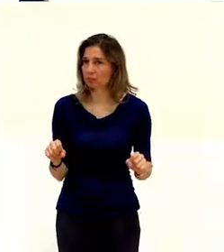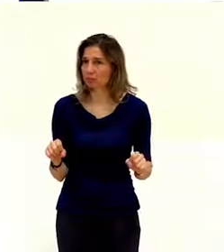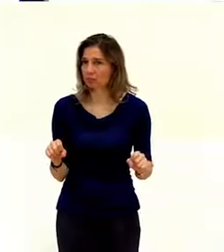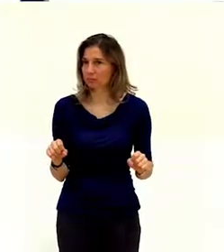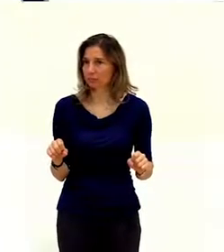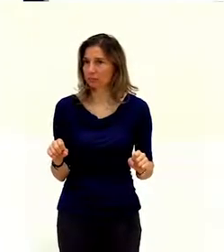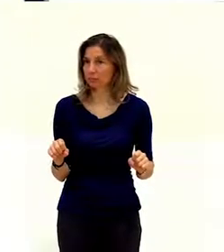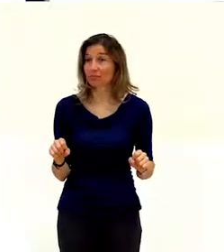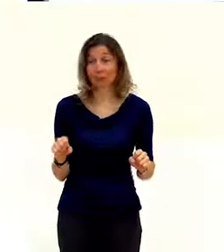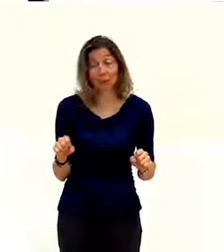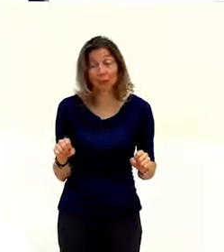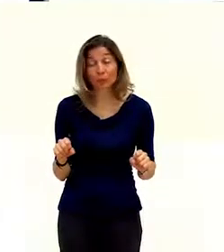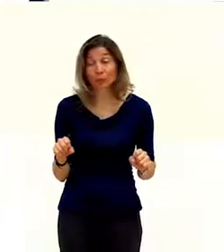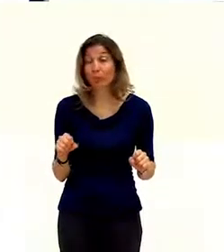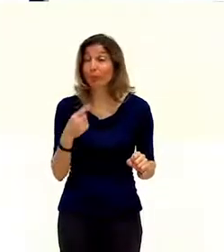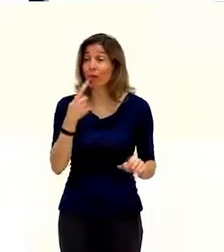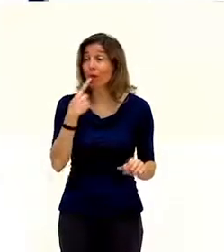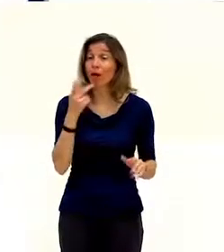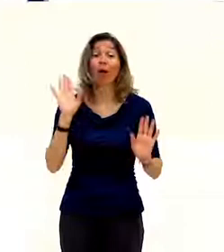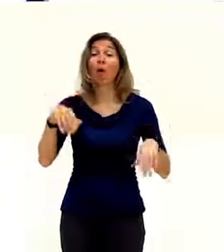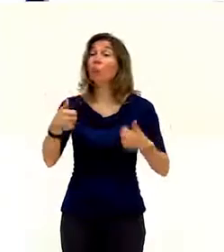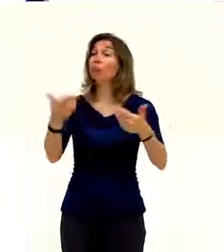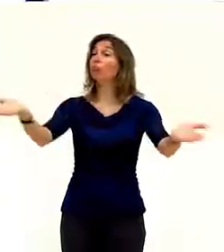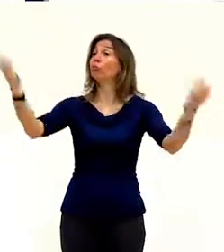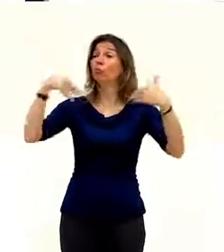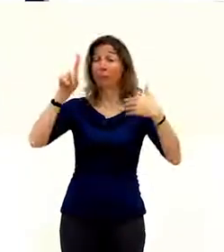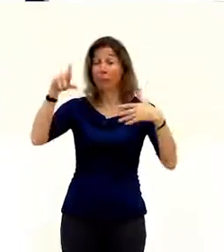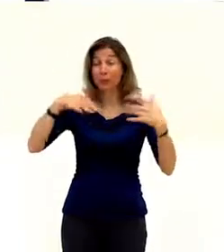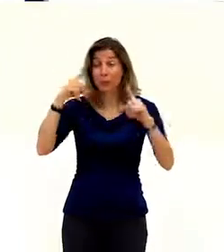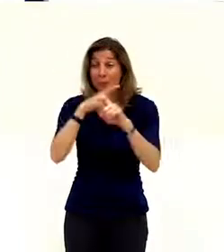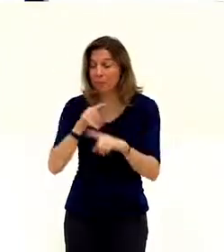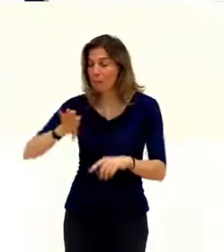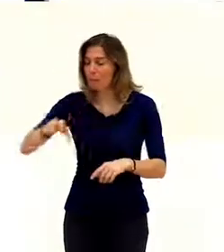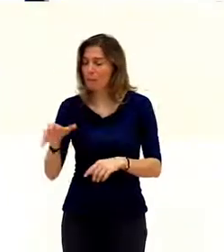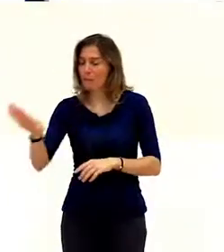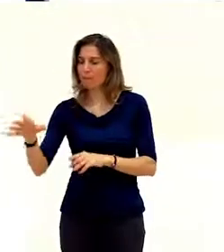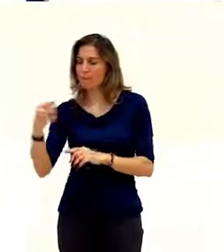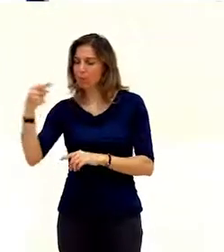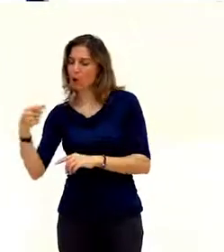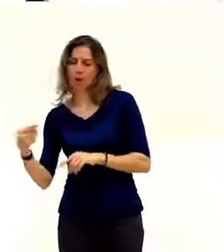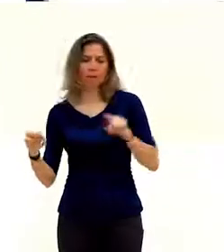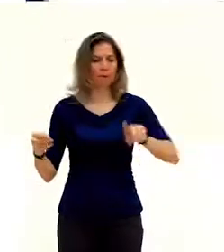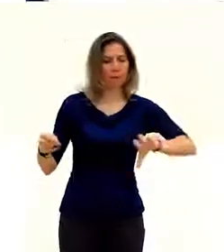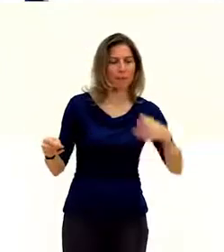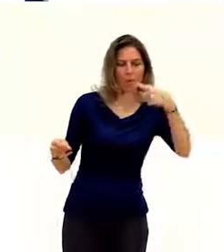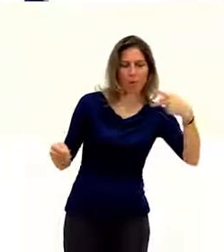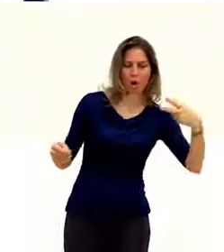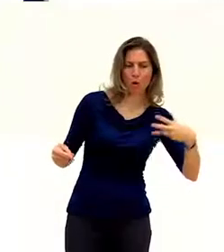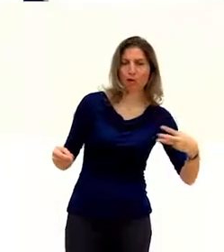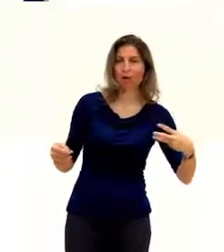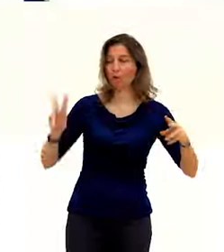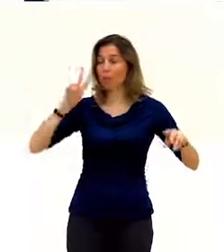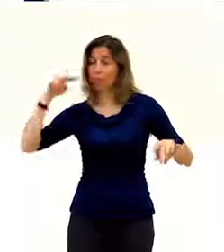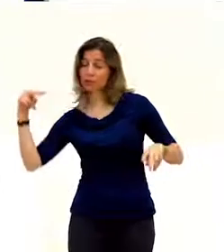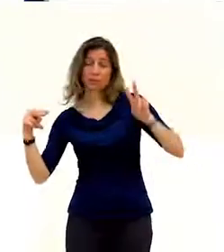That's easier said than done, because member states have different priorities. They have different also